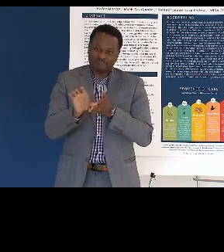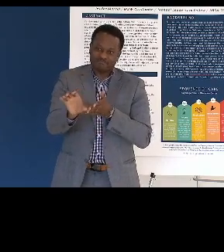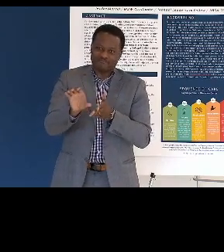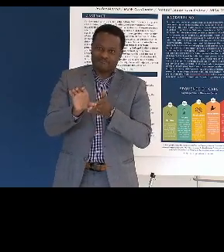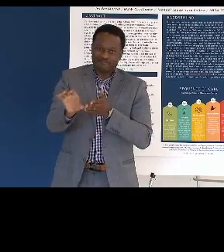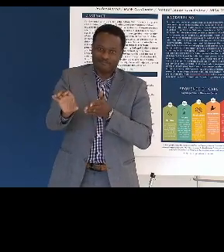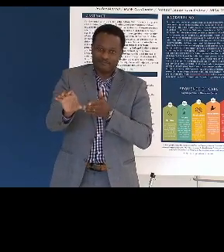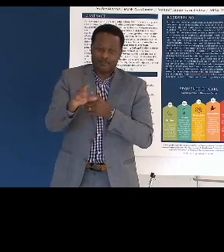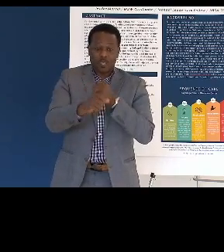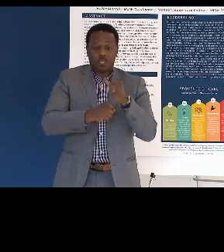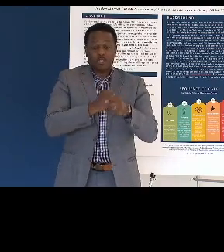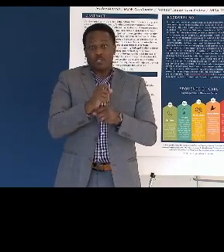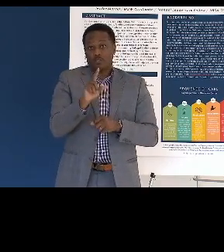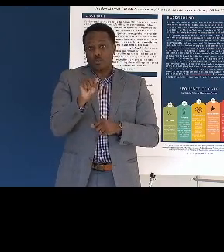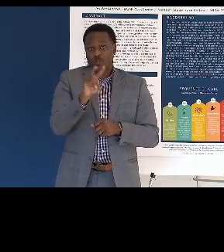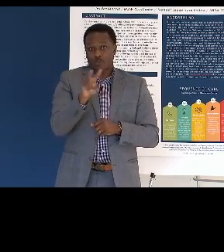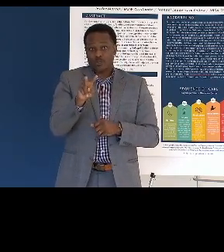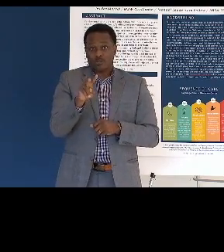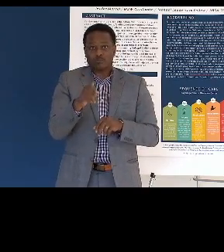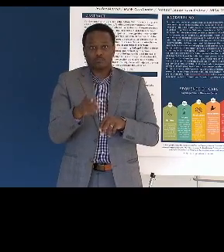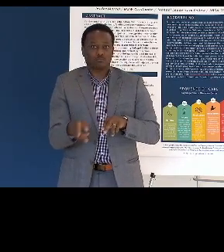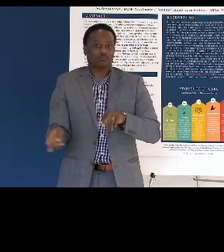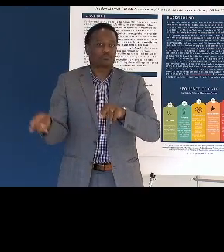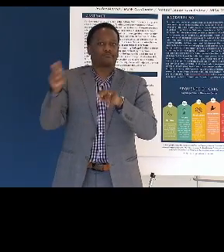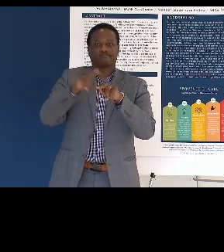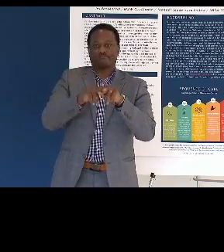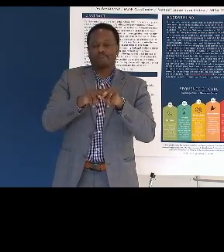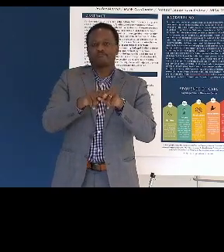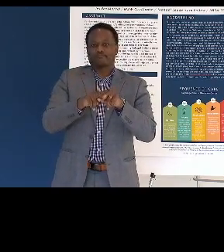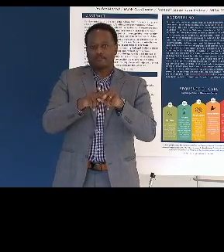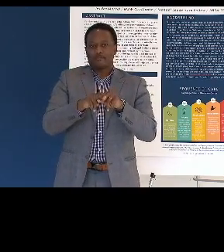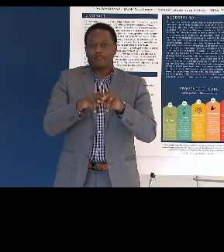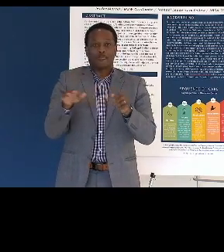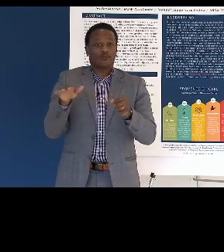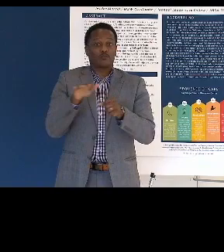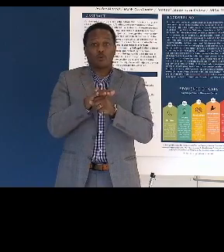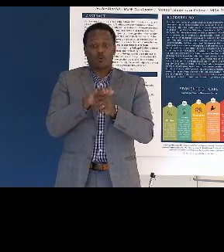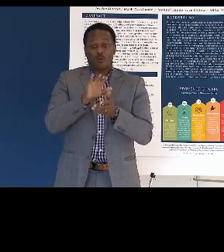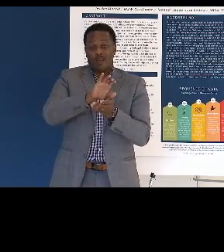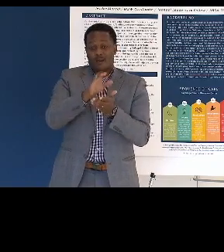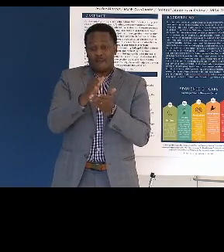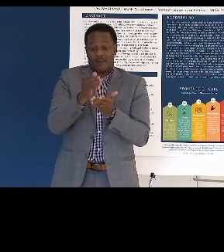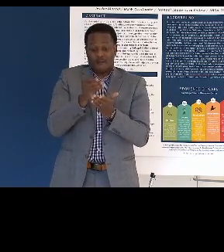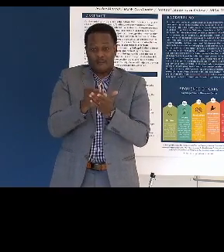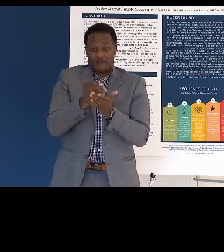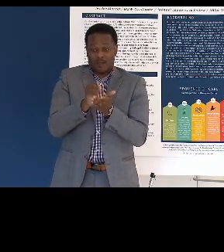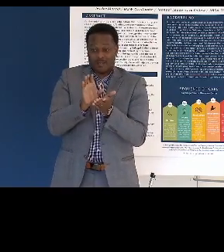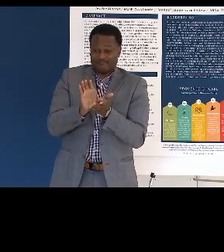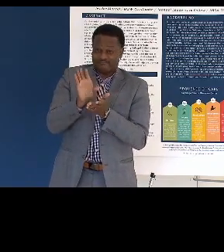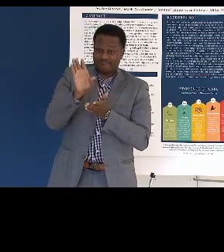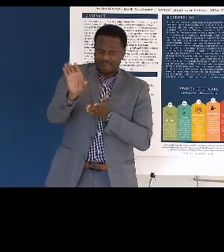2022, that cost went up, and the total amount of money spent was